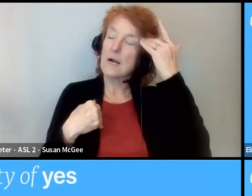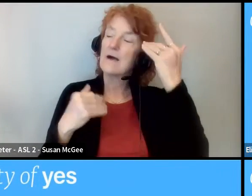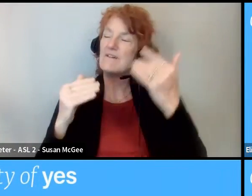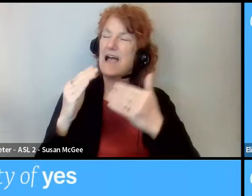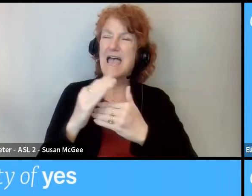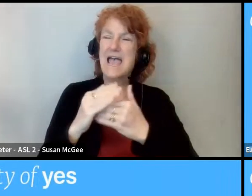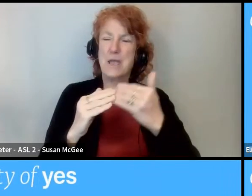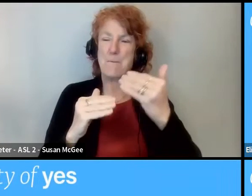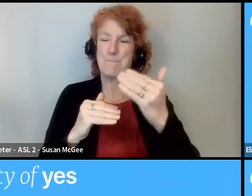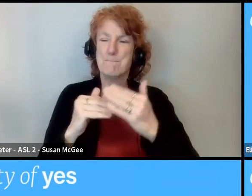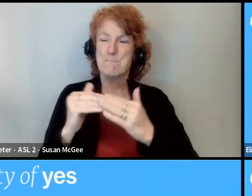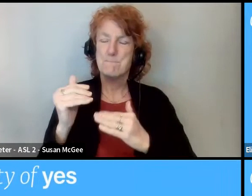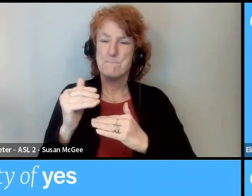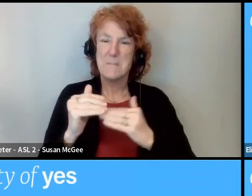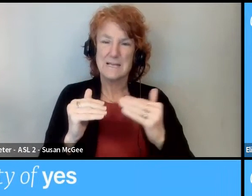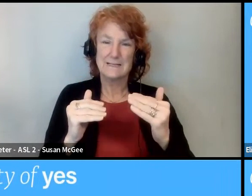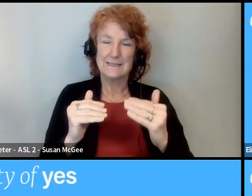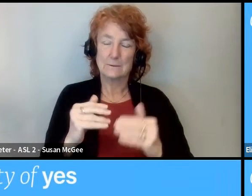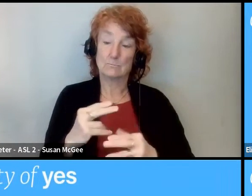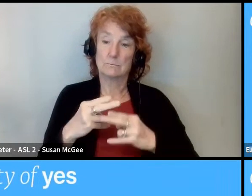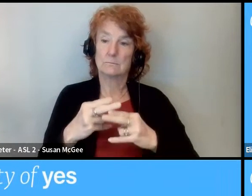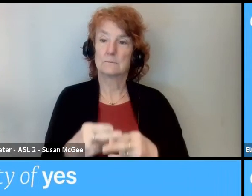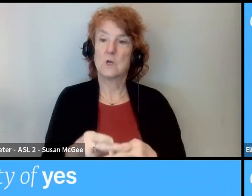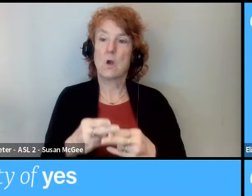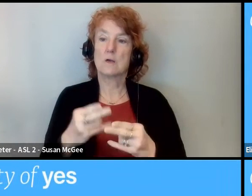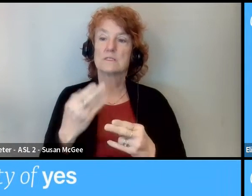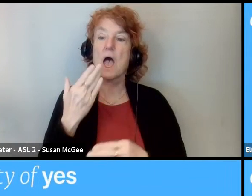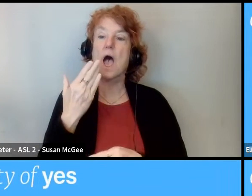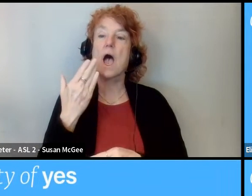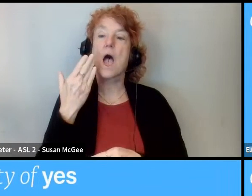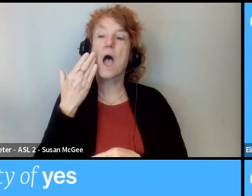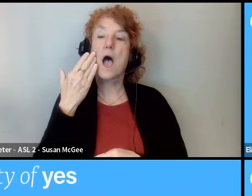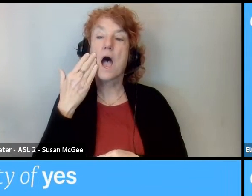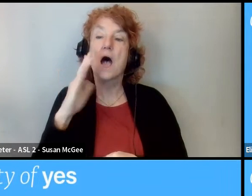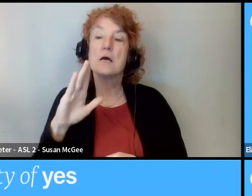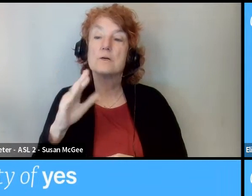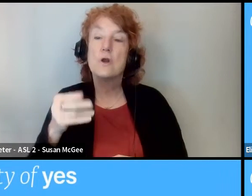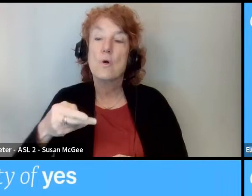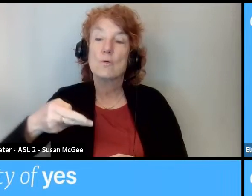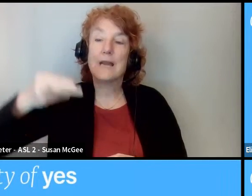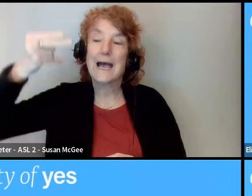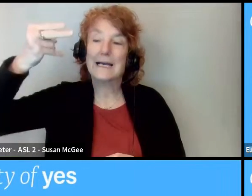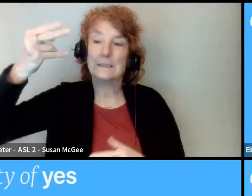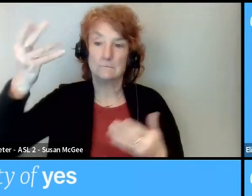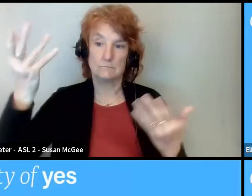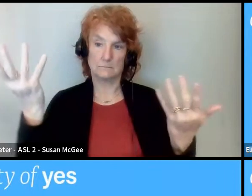of what's known as unknown height. Why is that?